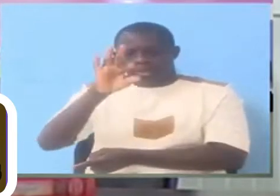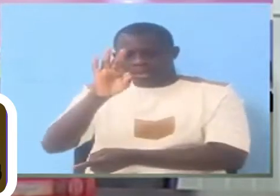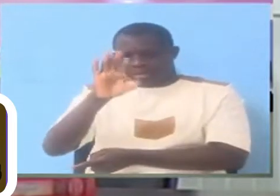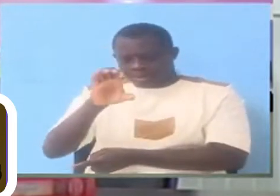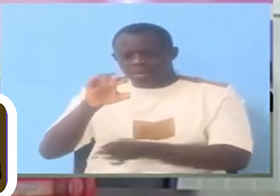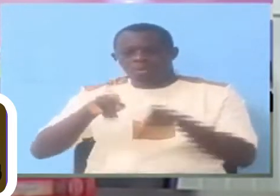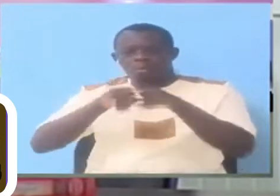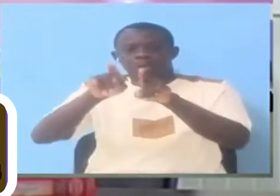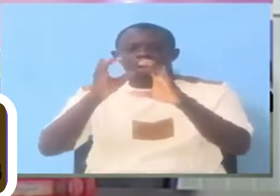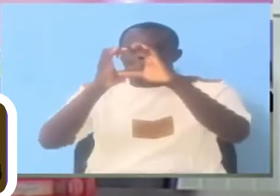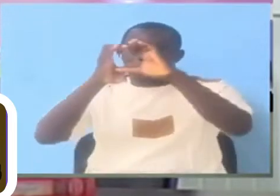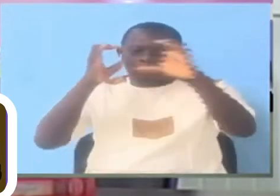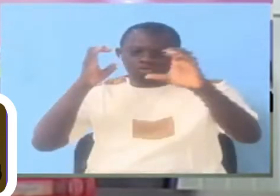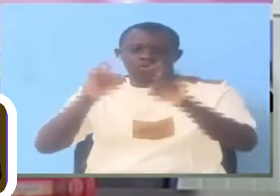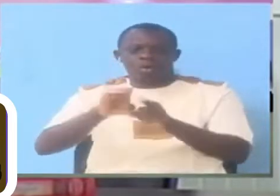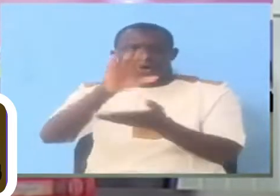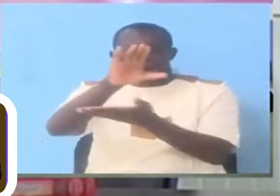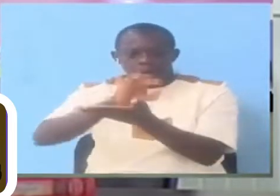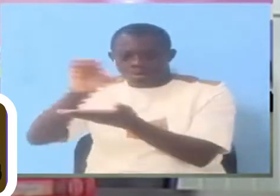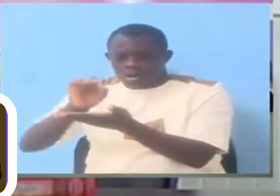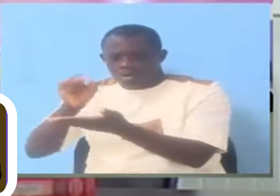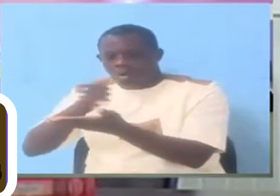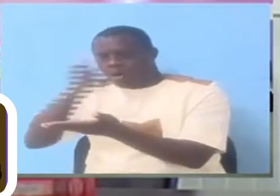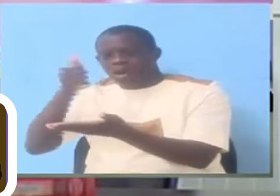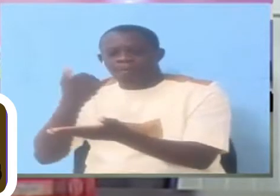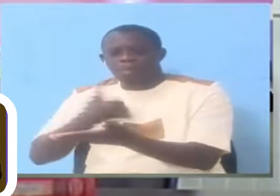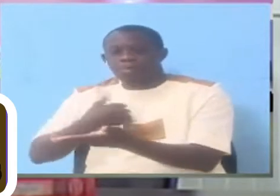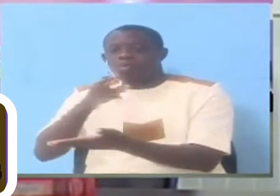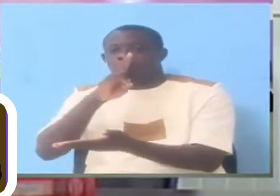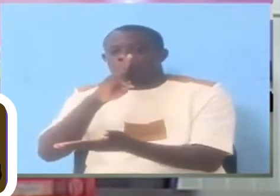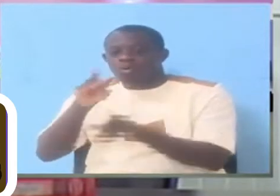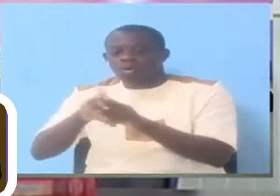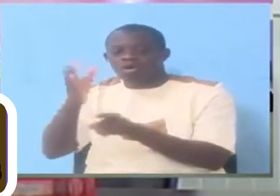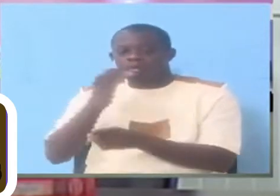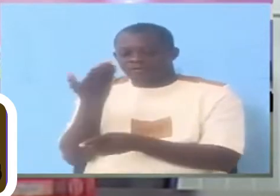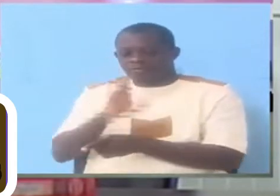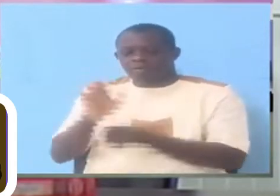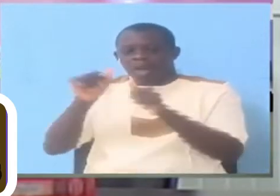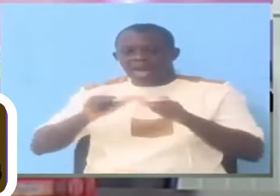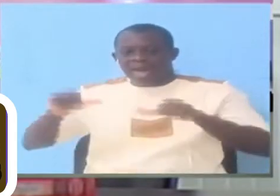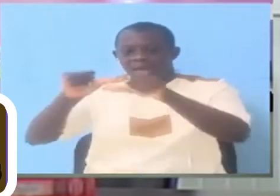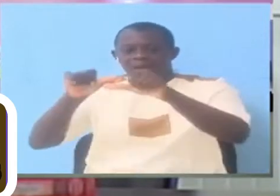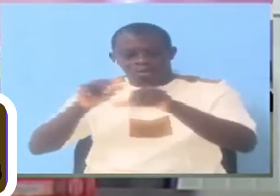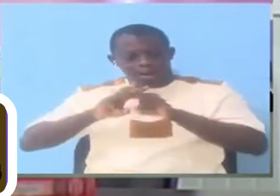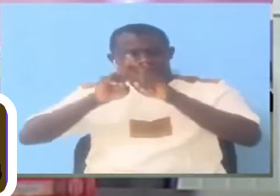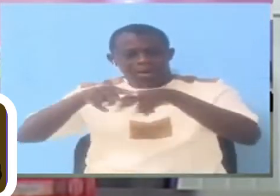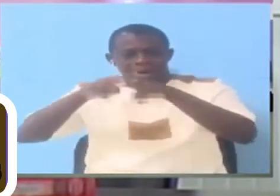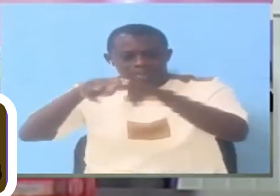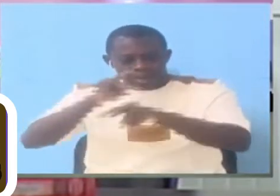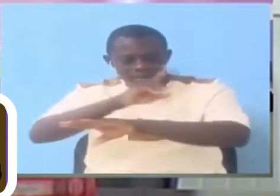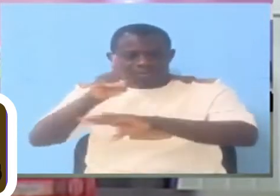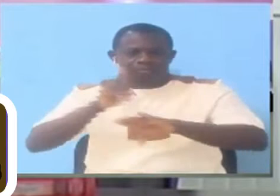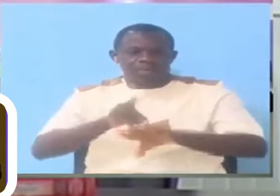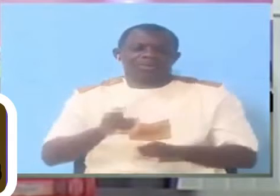some people who were coming from around Bara. Ci jamono bobu nak ci la ma ko laaj ma fan la nek jox ma ndigal nak na ma wuñe ko wat